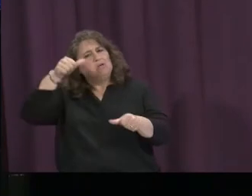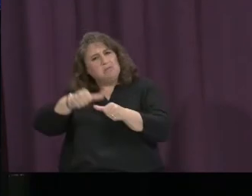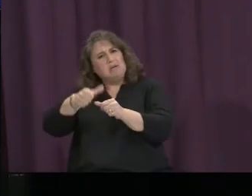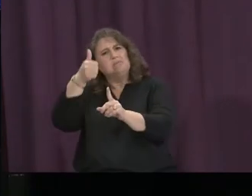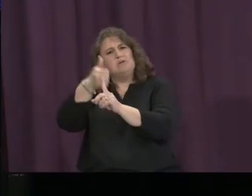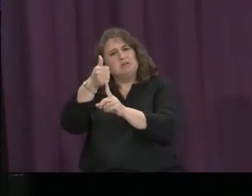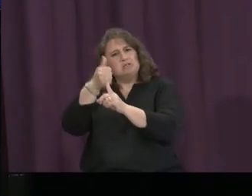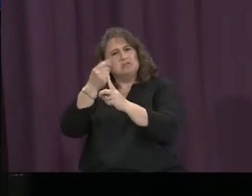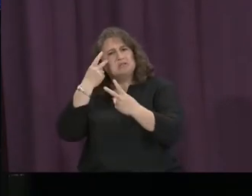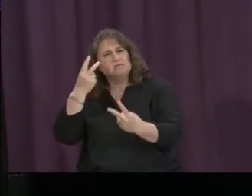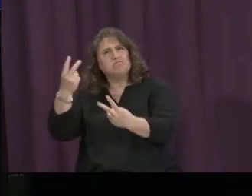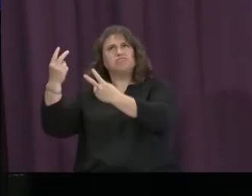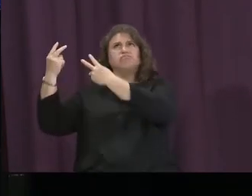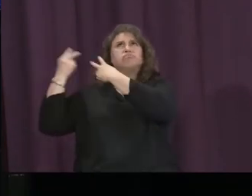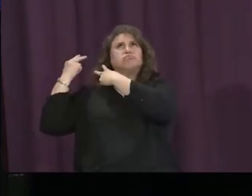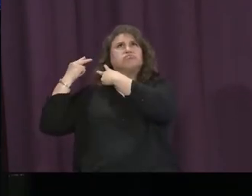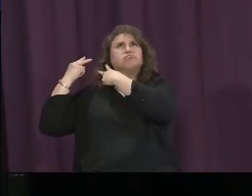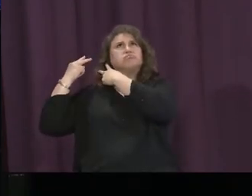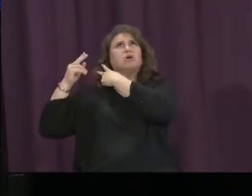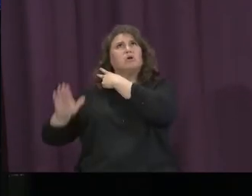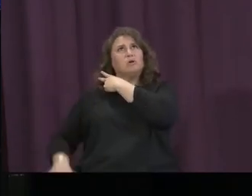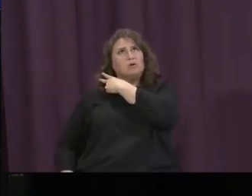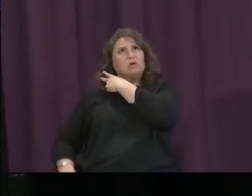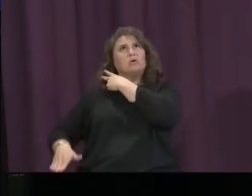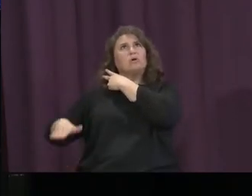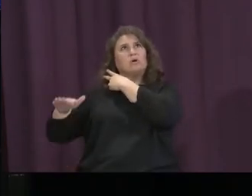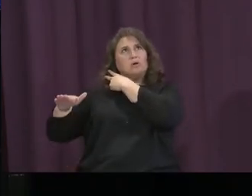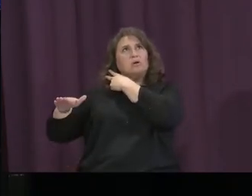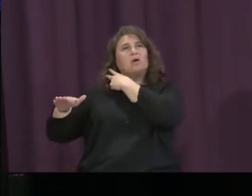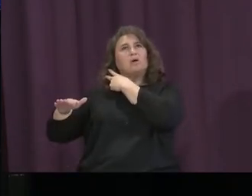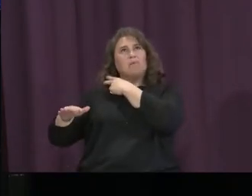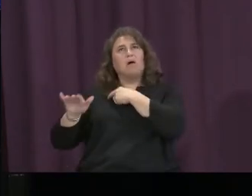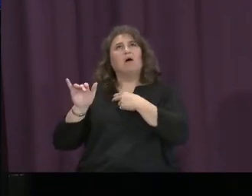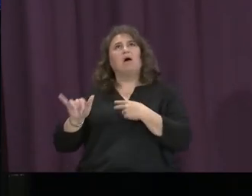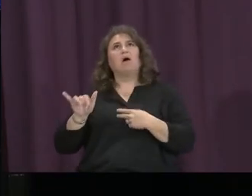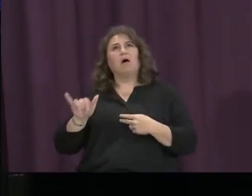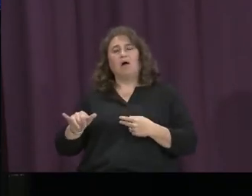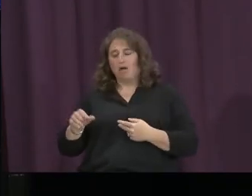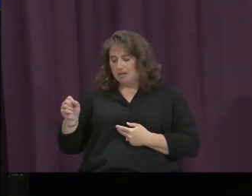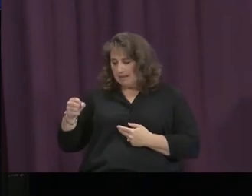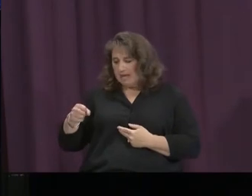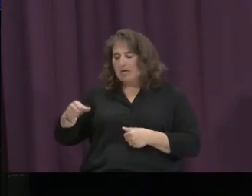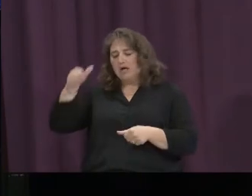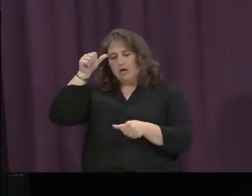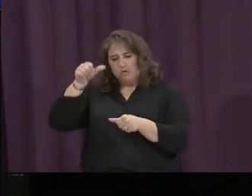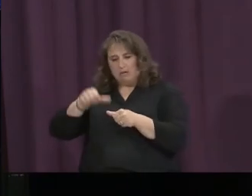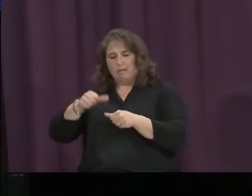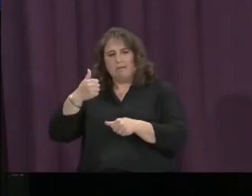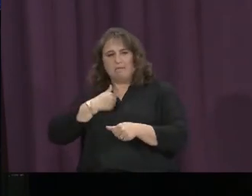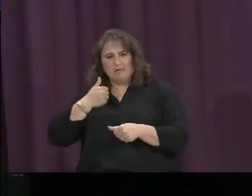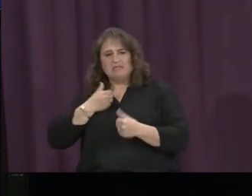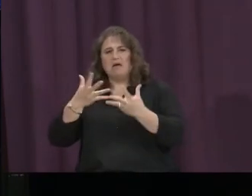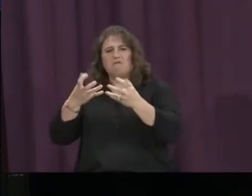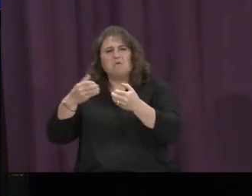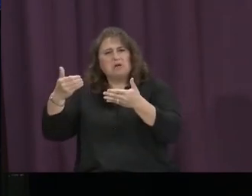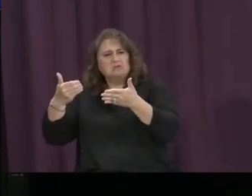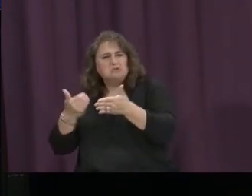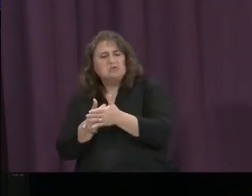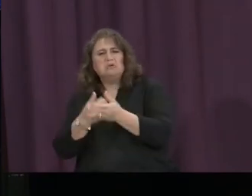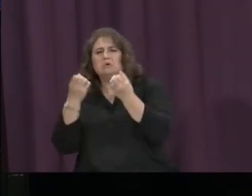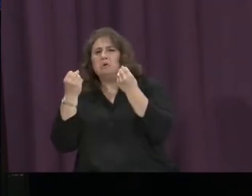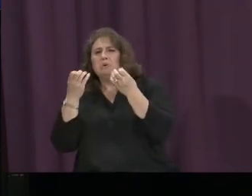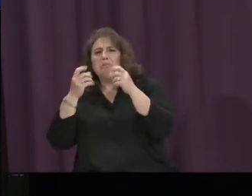and kind of what you thought of. That would be a great mm-hmm. way to meet in the middle and remember mm-hmm. so that you could relate. Yeah, how about right. you? Mm-hmm.